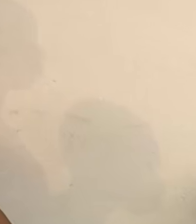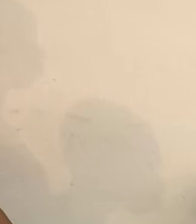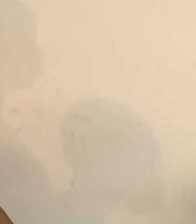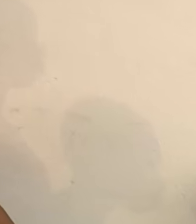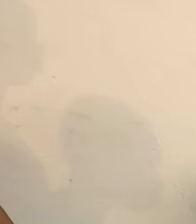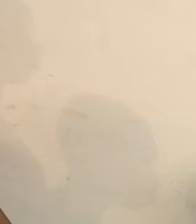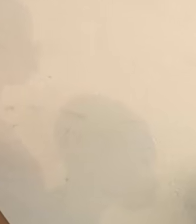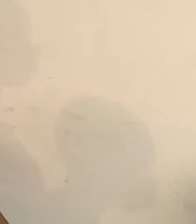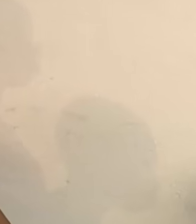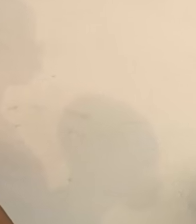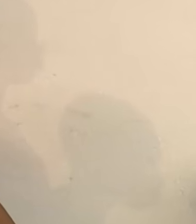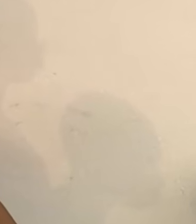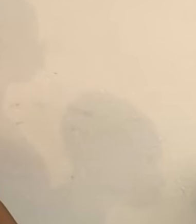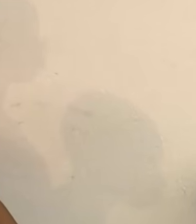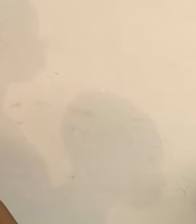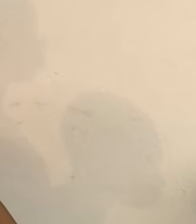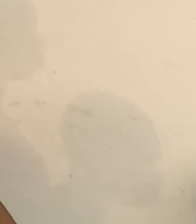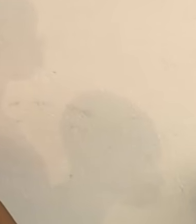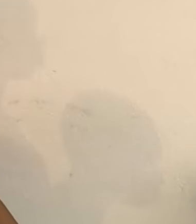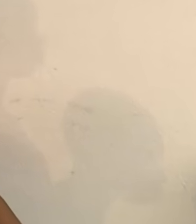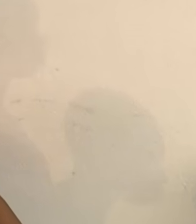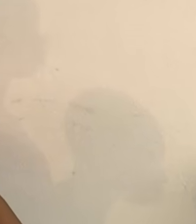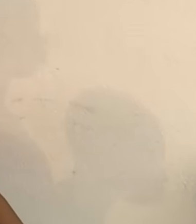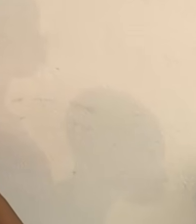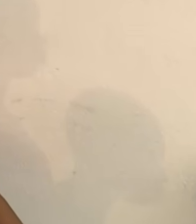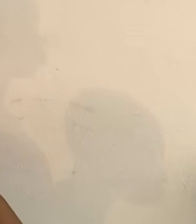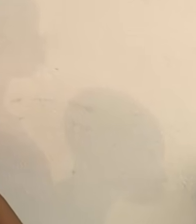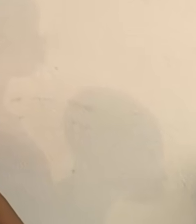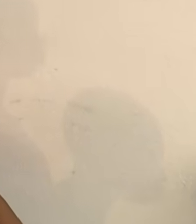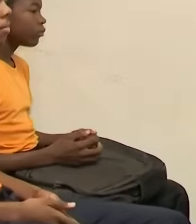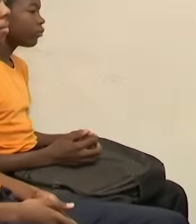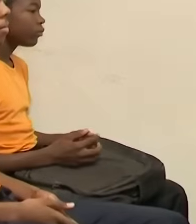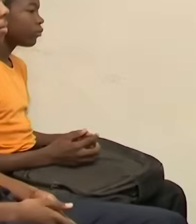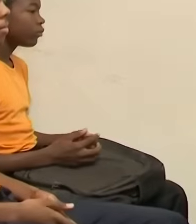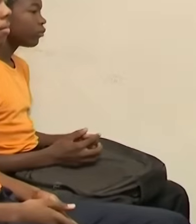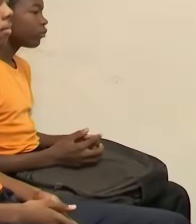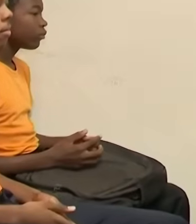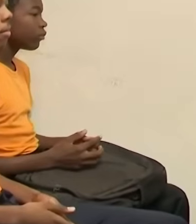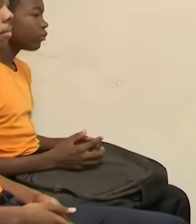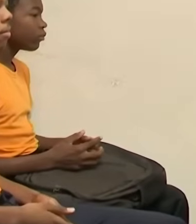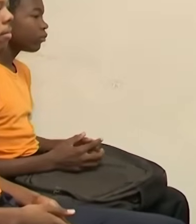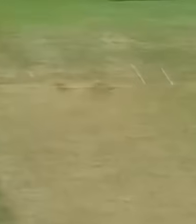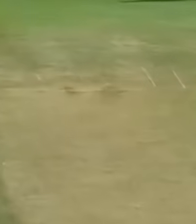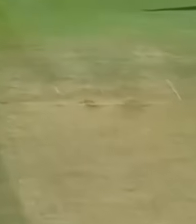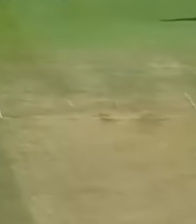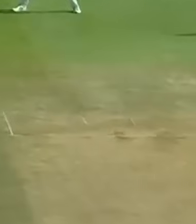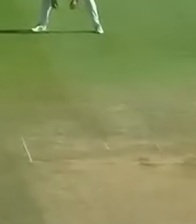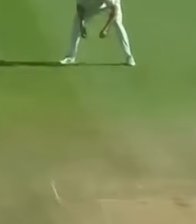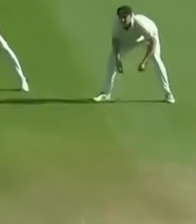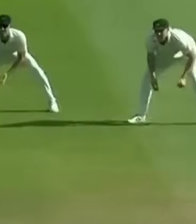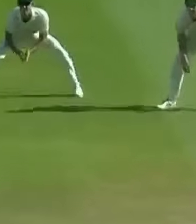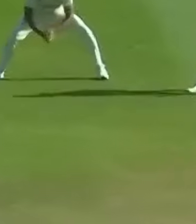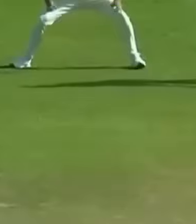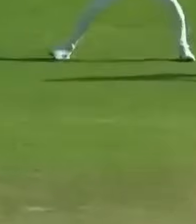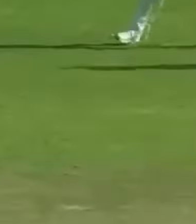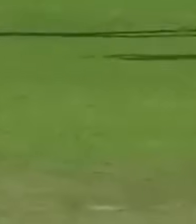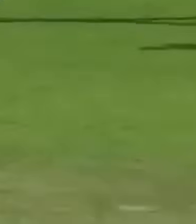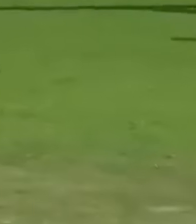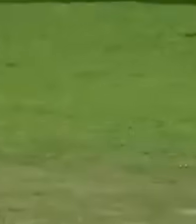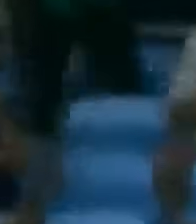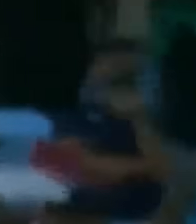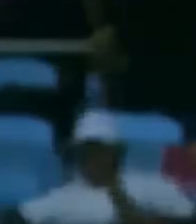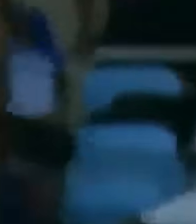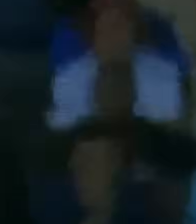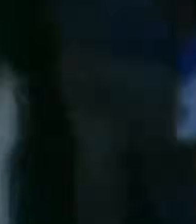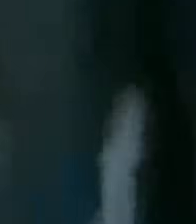the Barbados Fire Service deemed an impactful youth development program. And in sports, the Windies set a